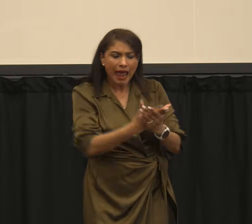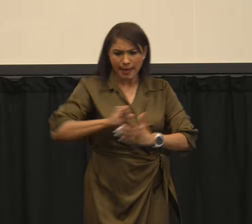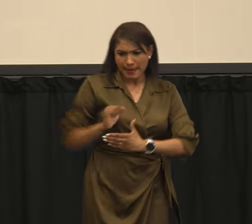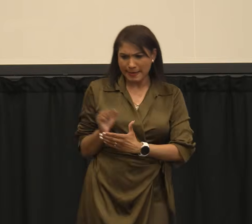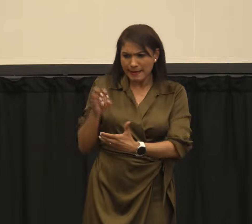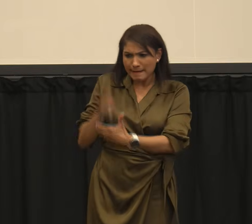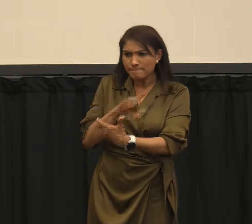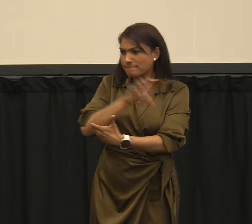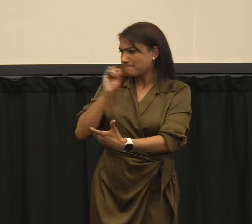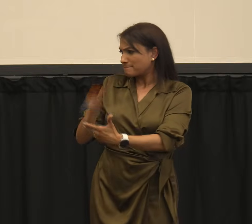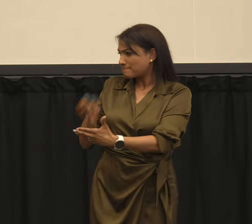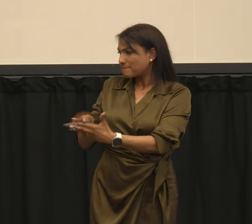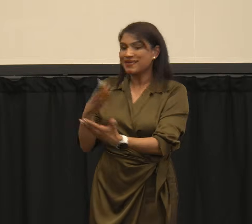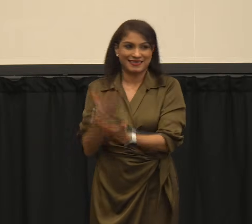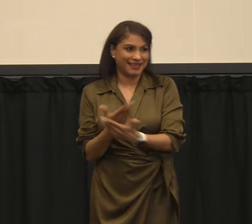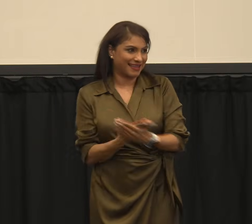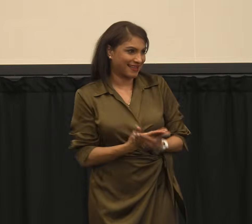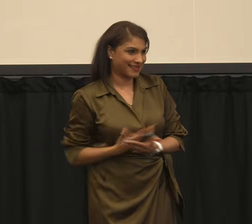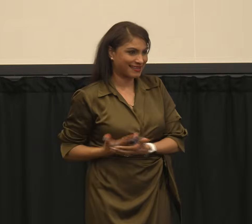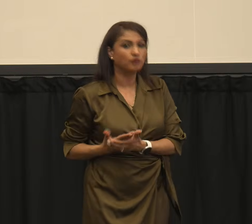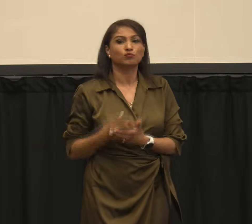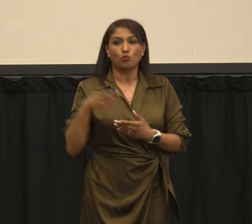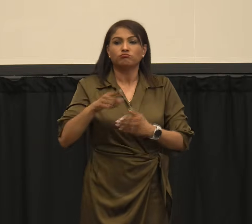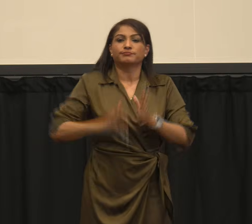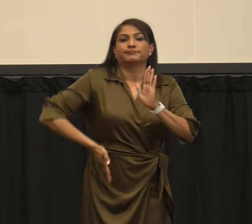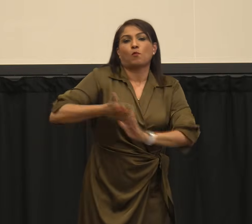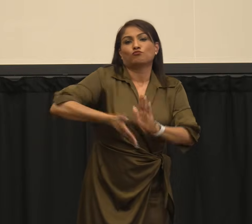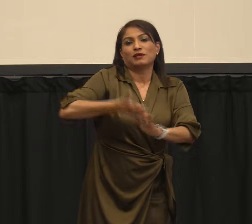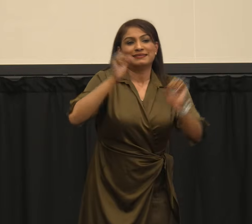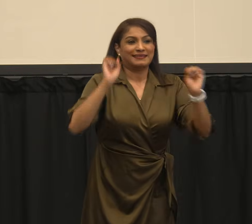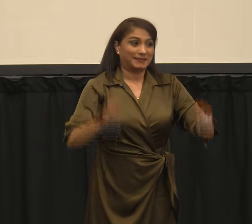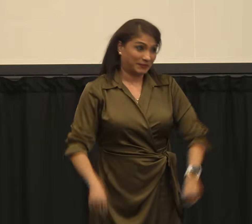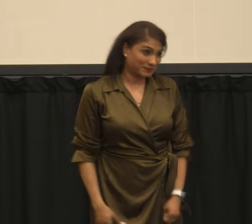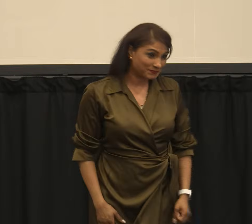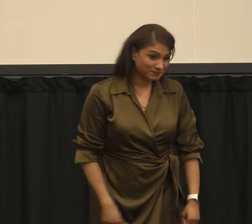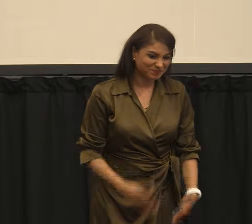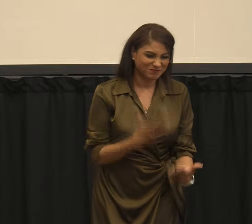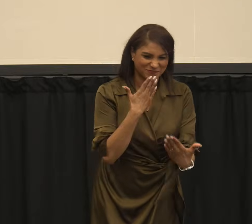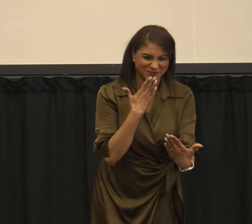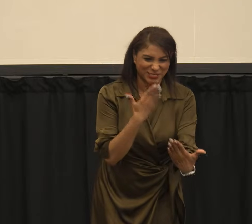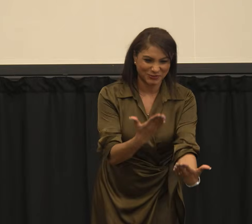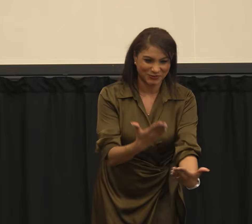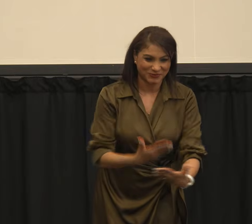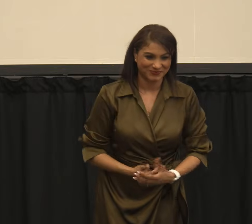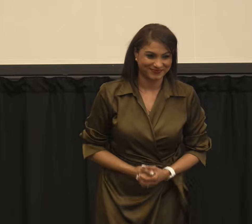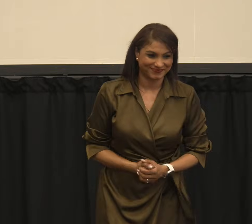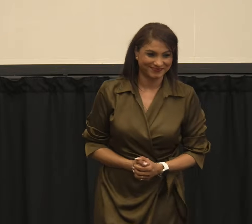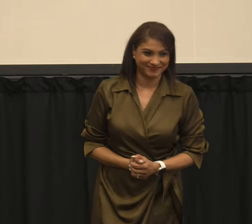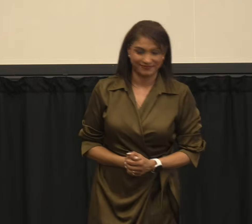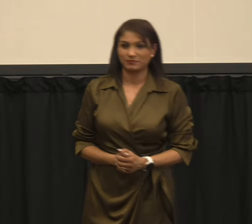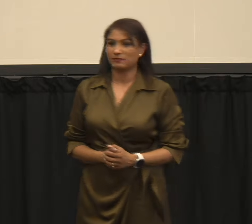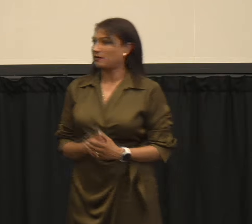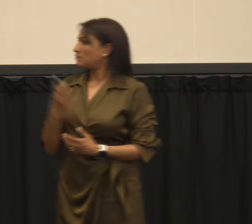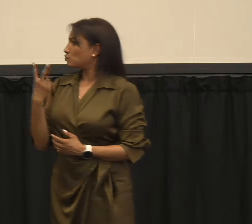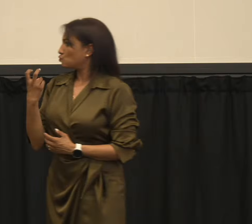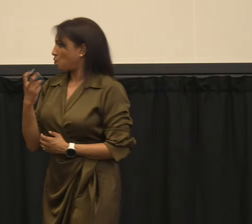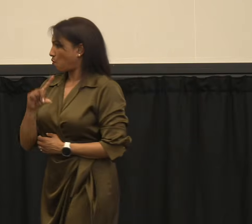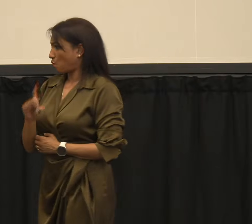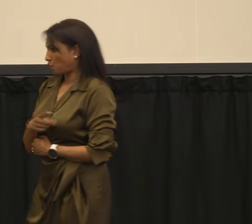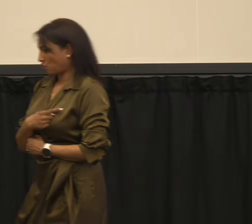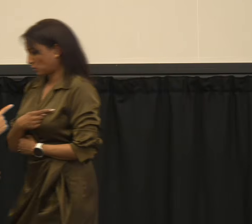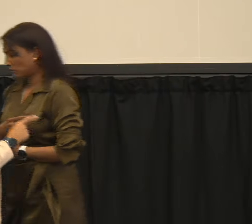the thought around establishing the SASL Bank. And this, we will be gathering all these thoughts until